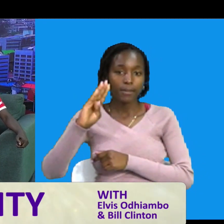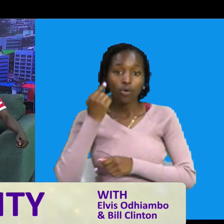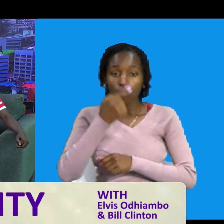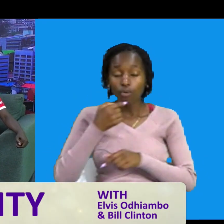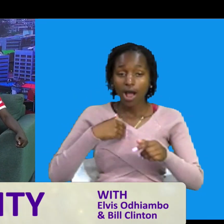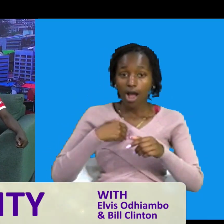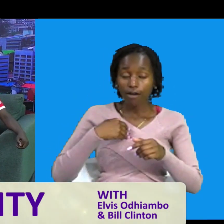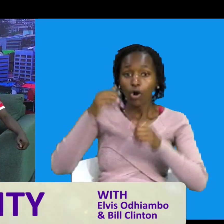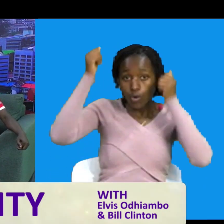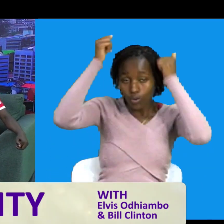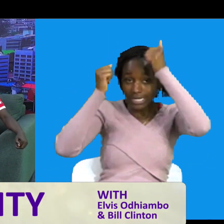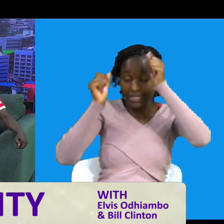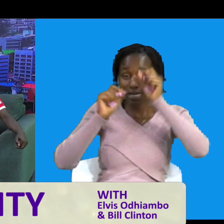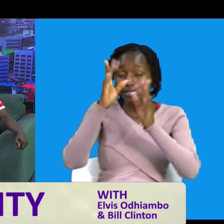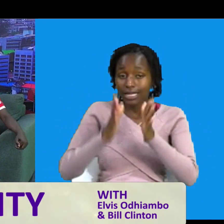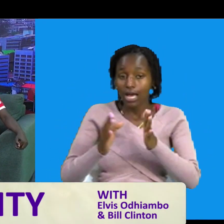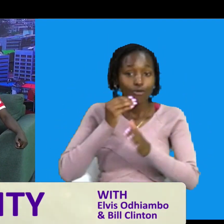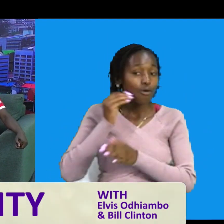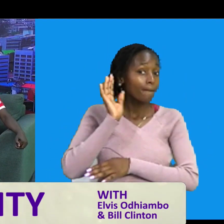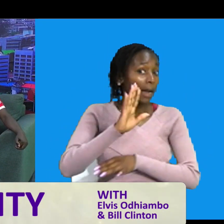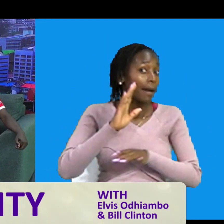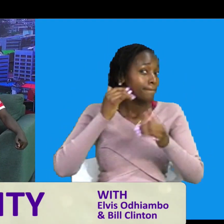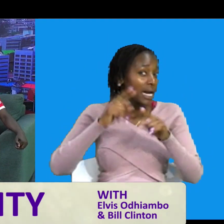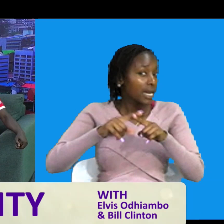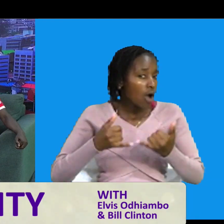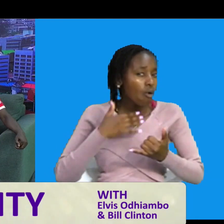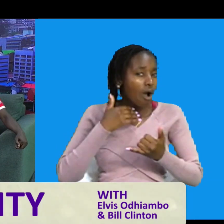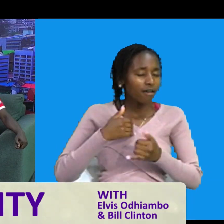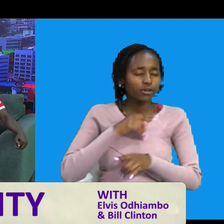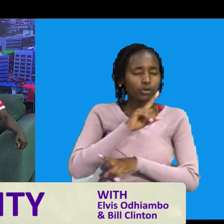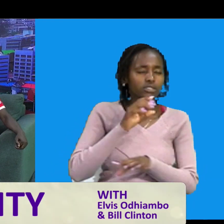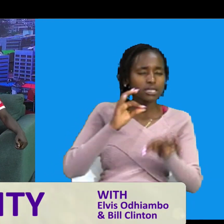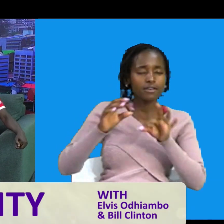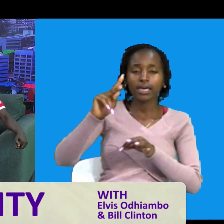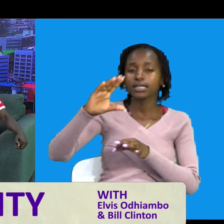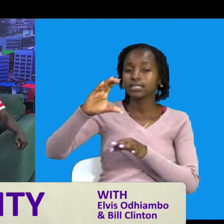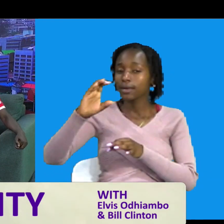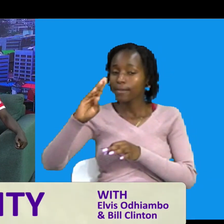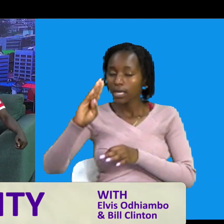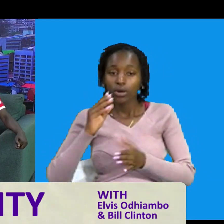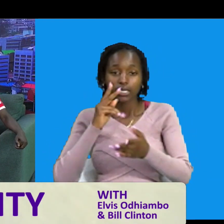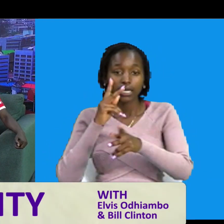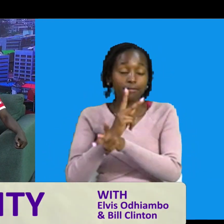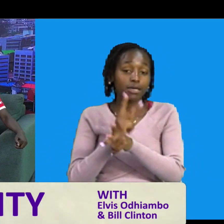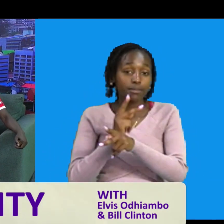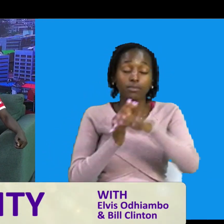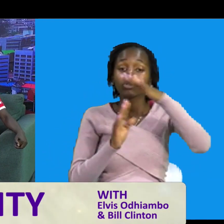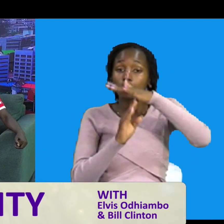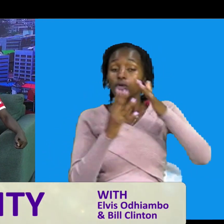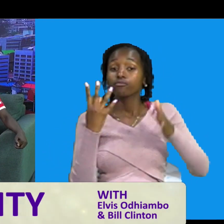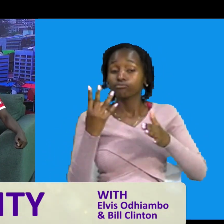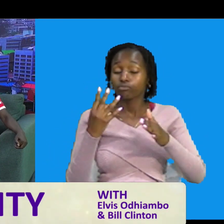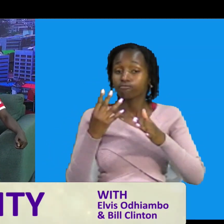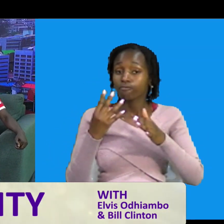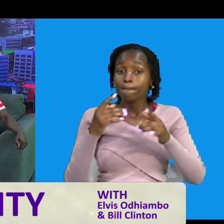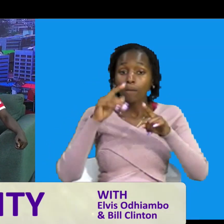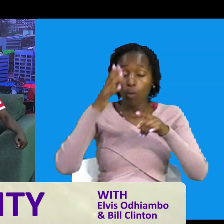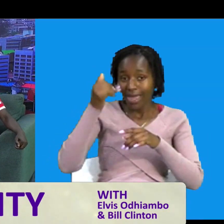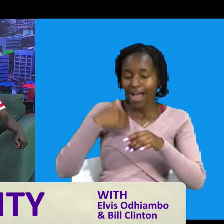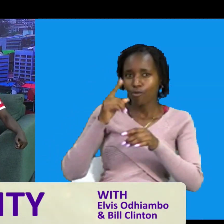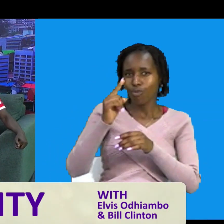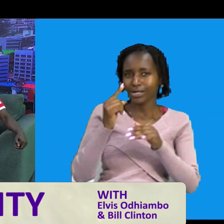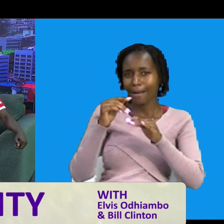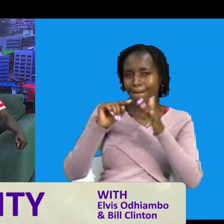Do you believe this is another chance for KCB to also, retain their position in top 4? They have 11 points, only a single point behind